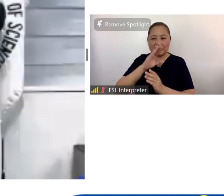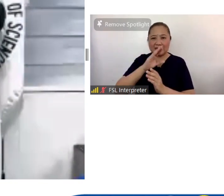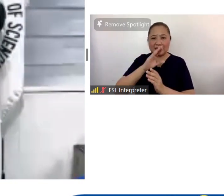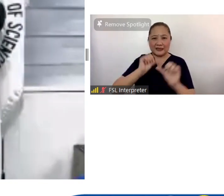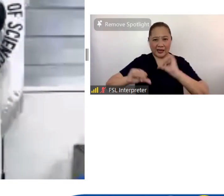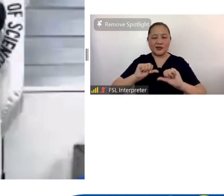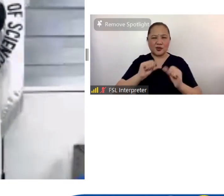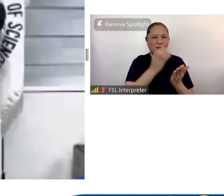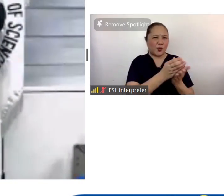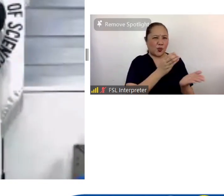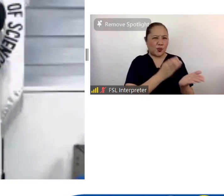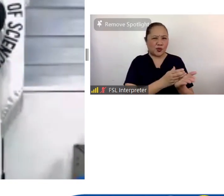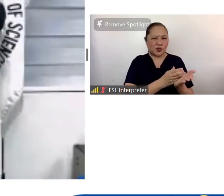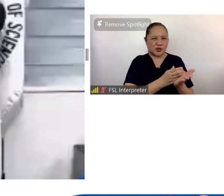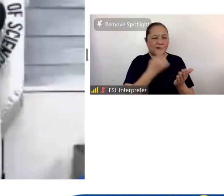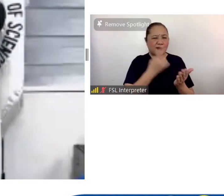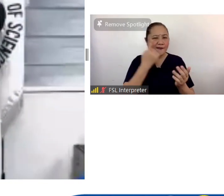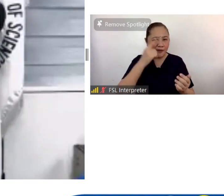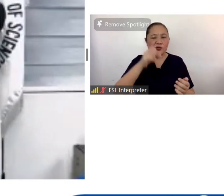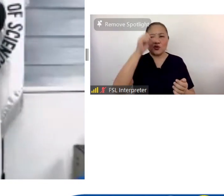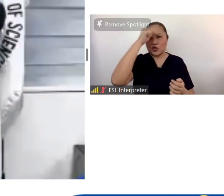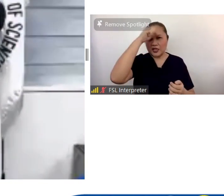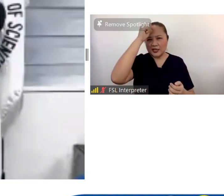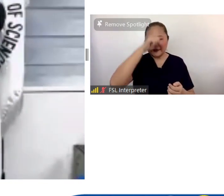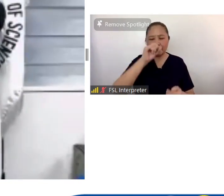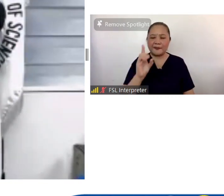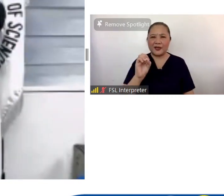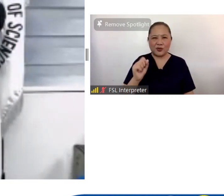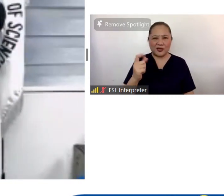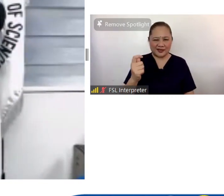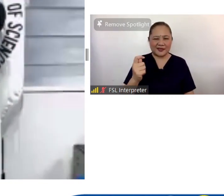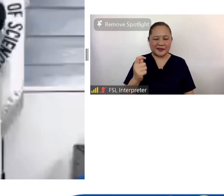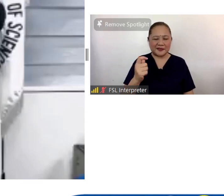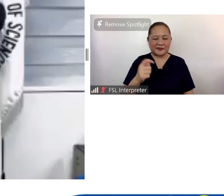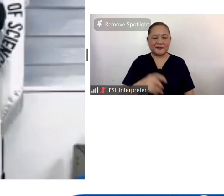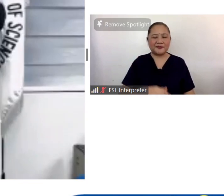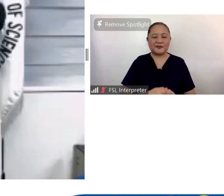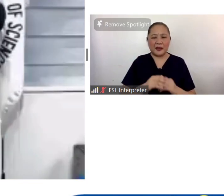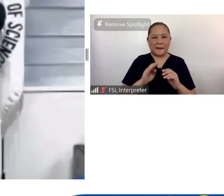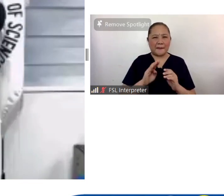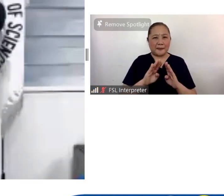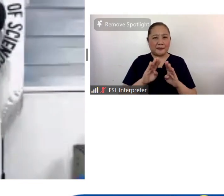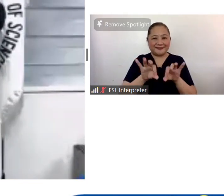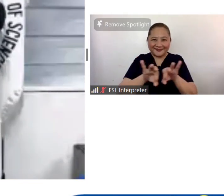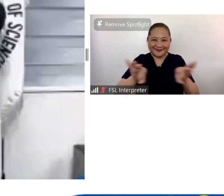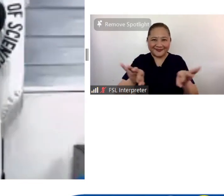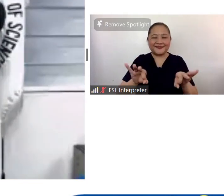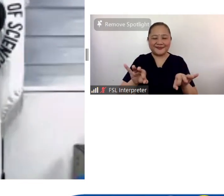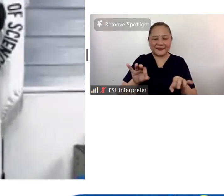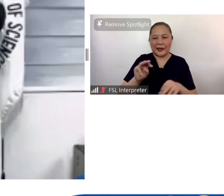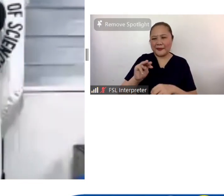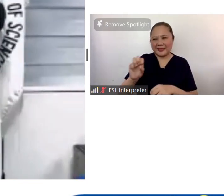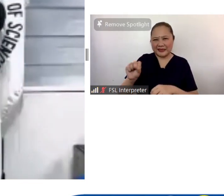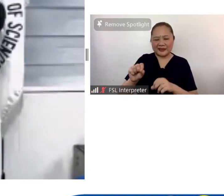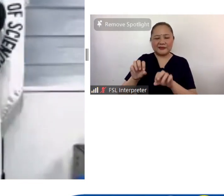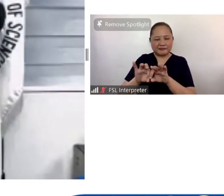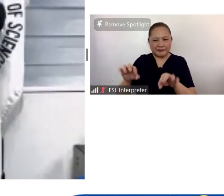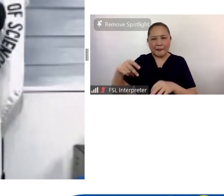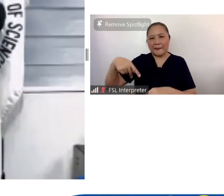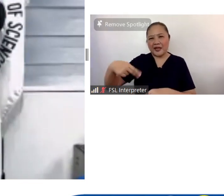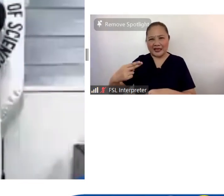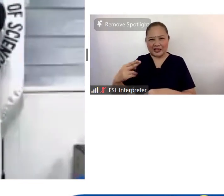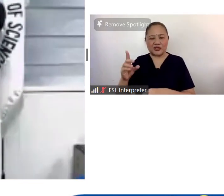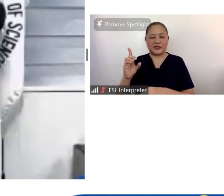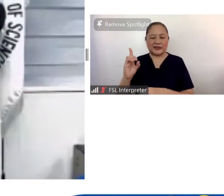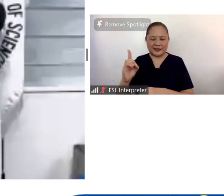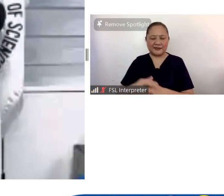eligible for DOST scholarship at all levels, bachelor's degree, MS degree, and PhD. You